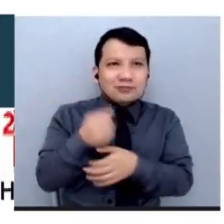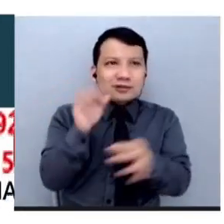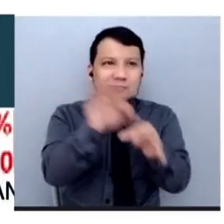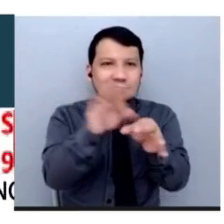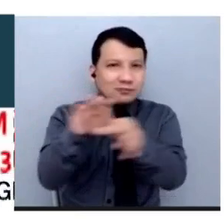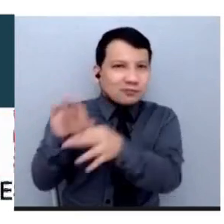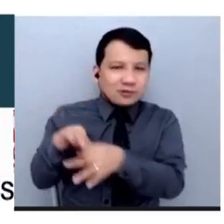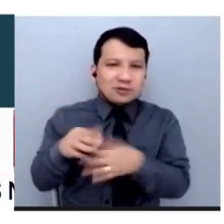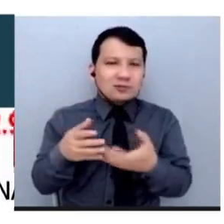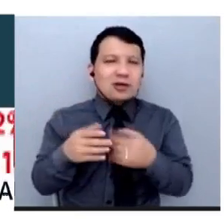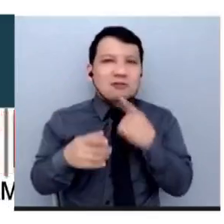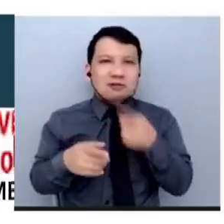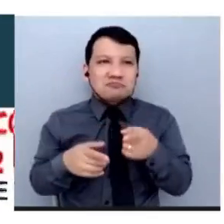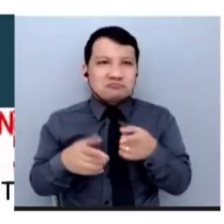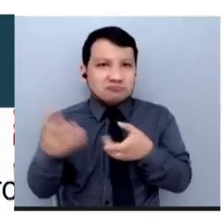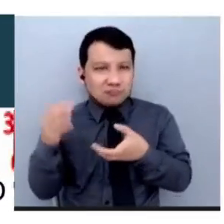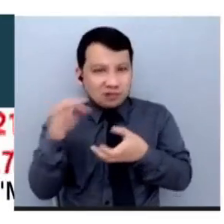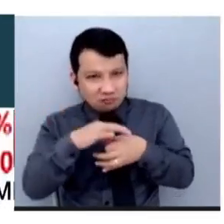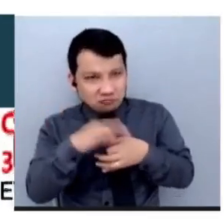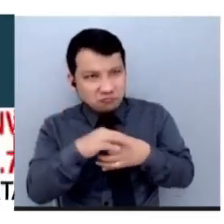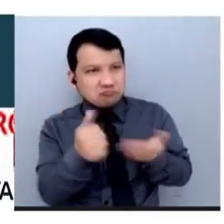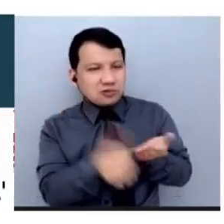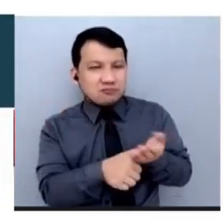why I asked you that question.